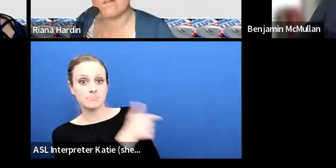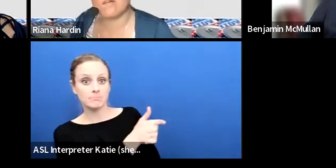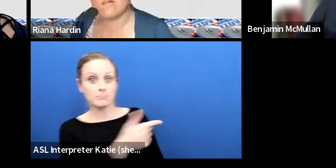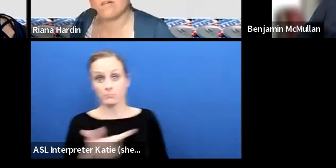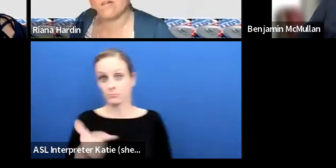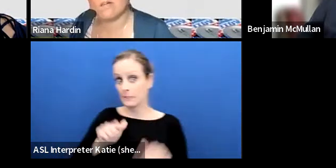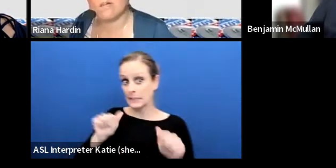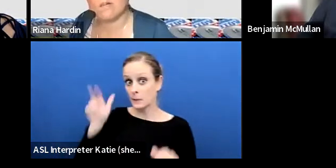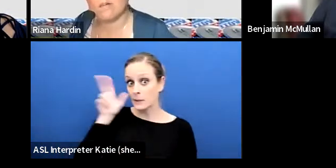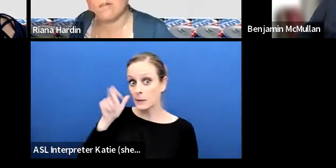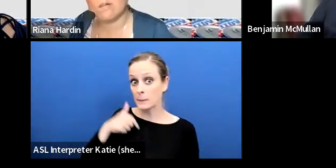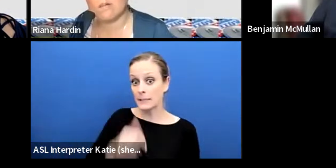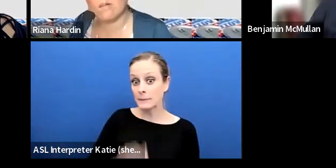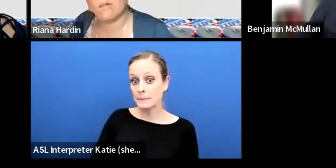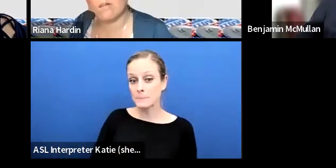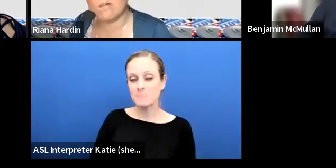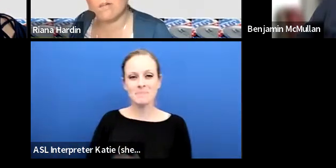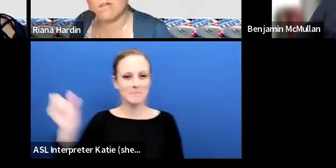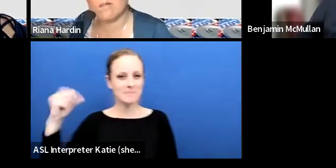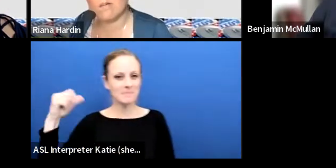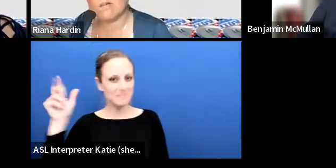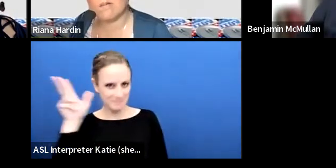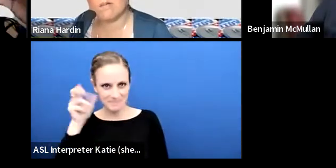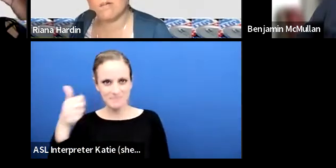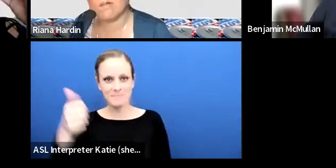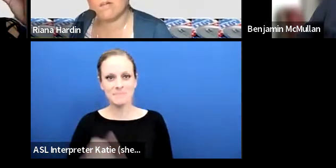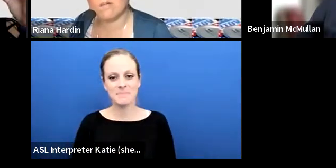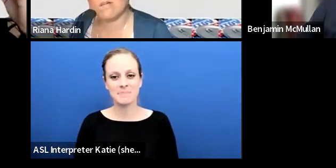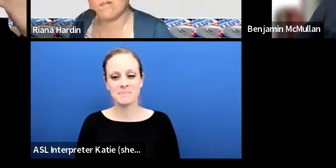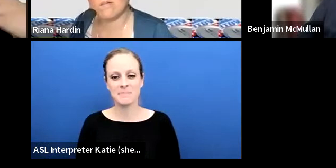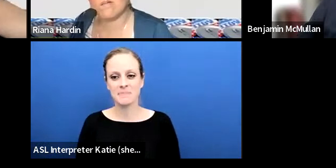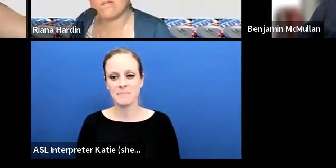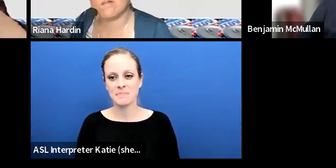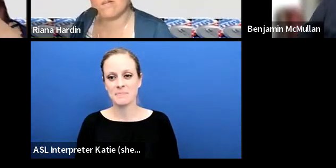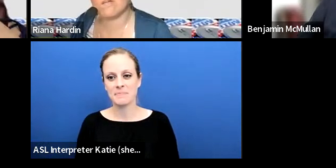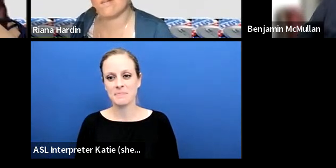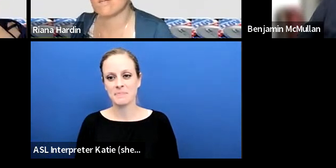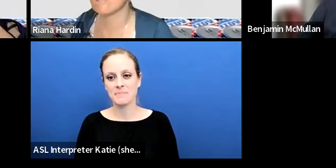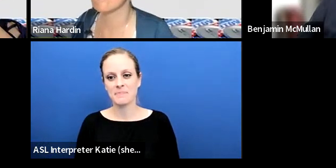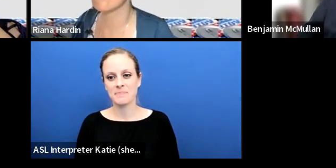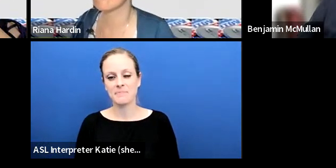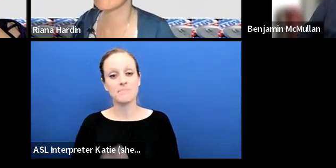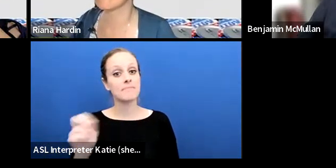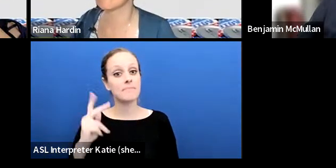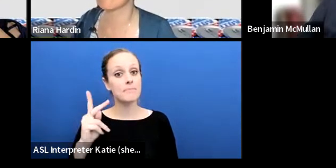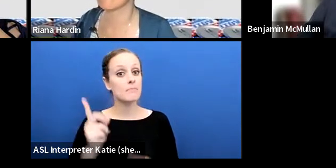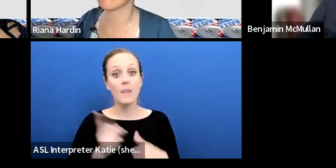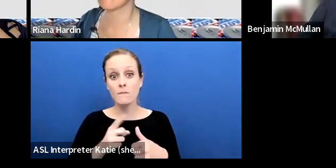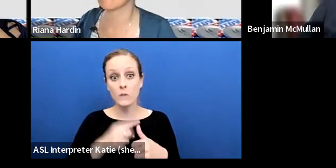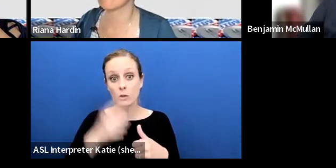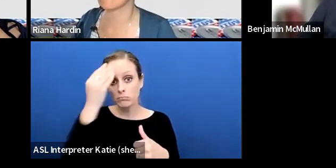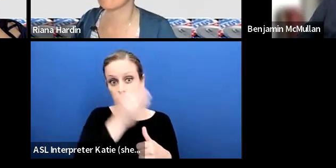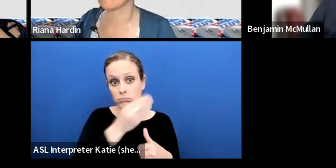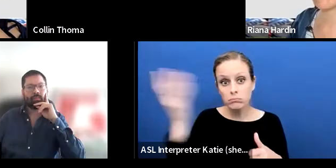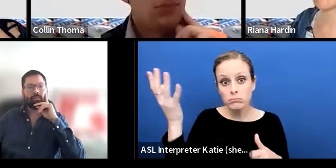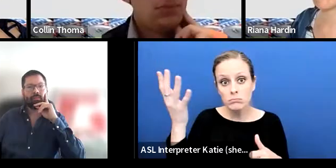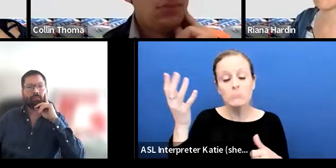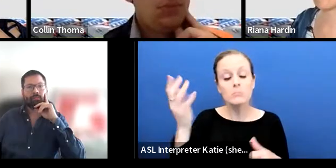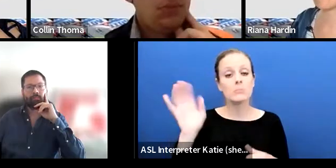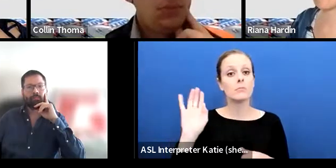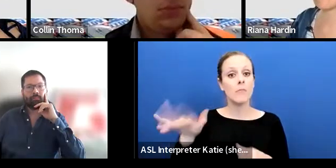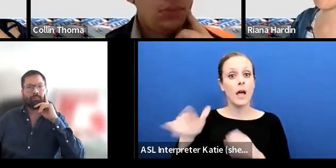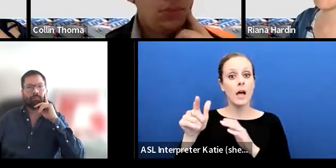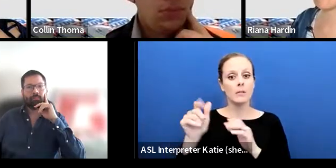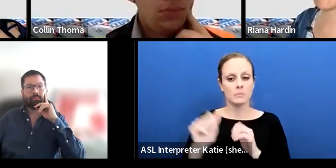Can you hear me? Yes, we can hear you. Okay. First off, I just wanted to say I'm glad that that